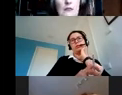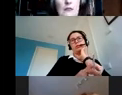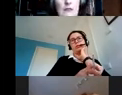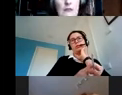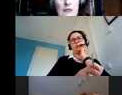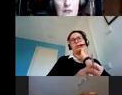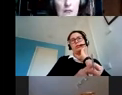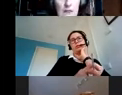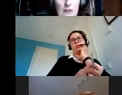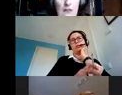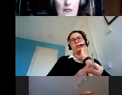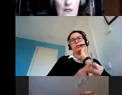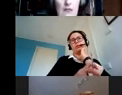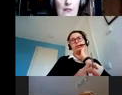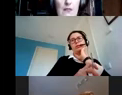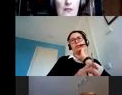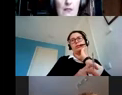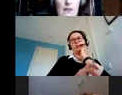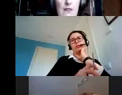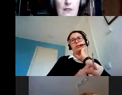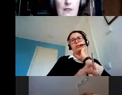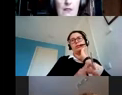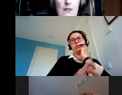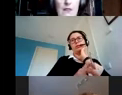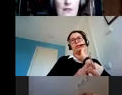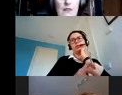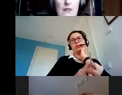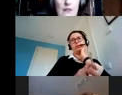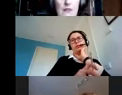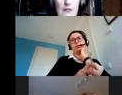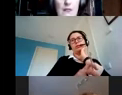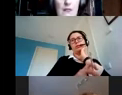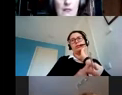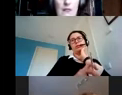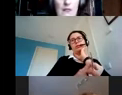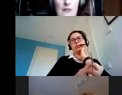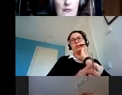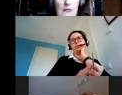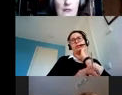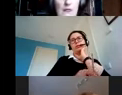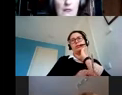in a form covering a general corporate liability for human rights abuses.